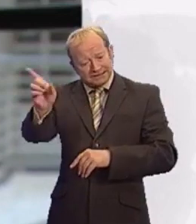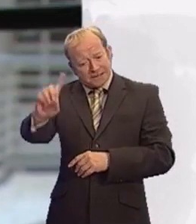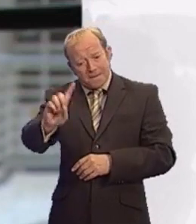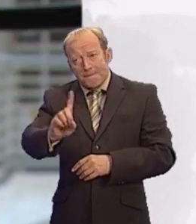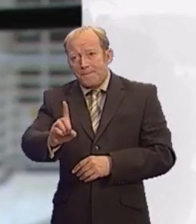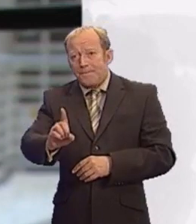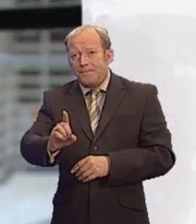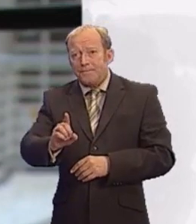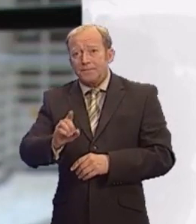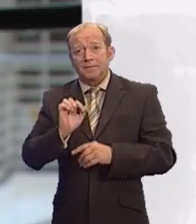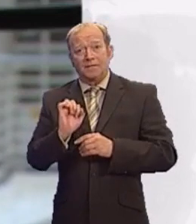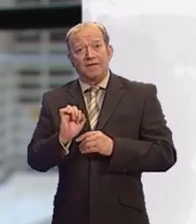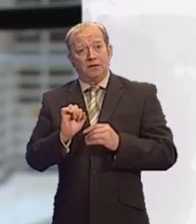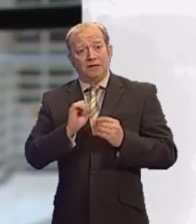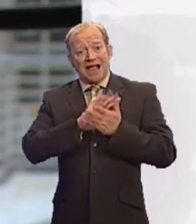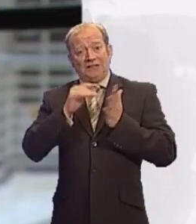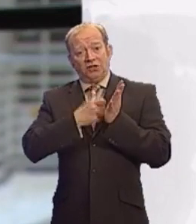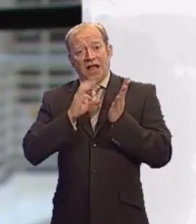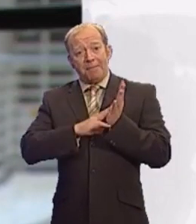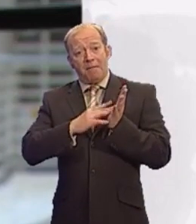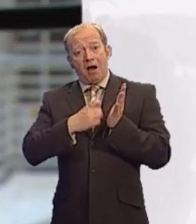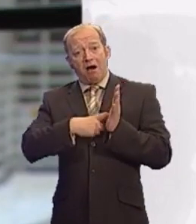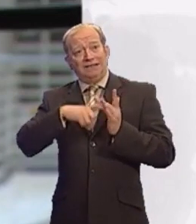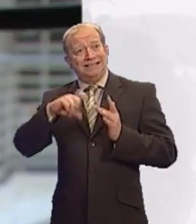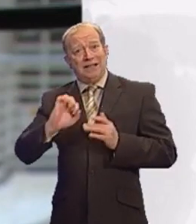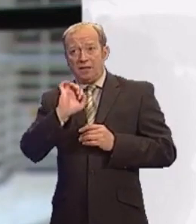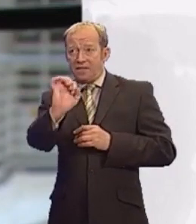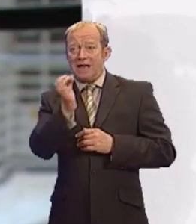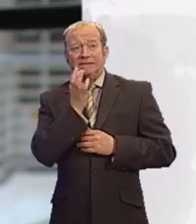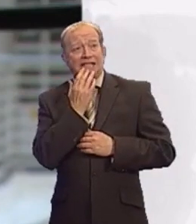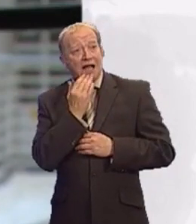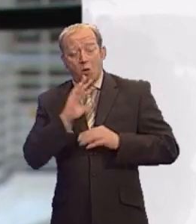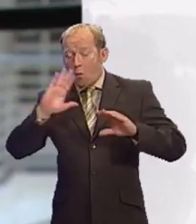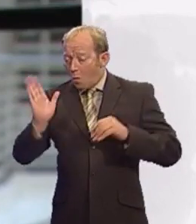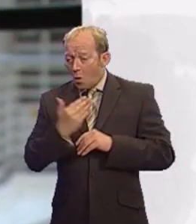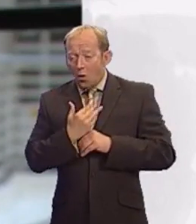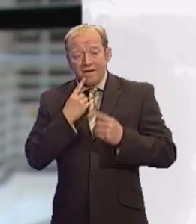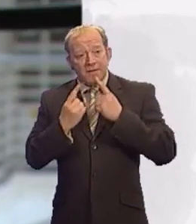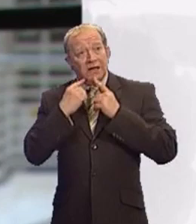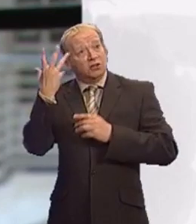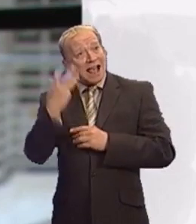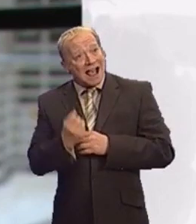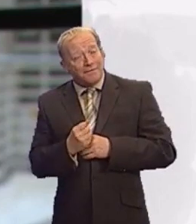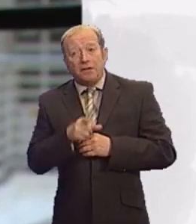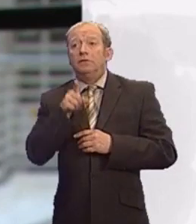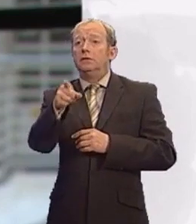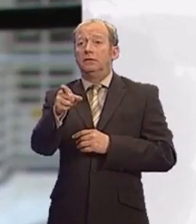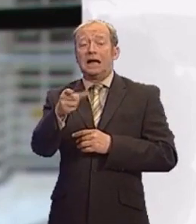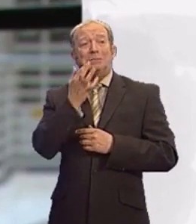wholly the revenue's mistake, they had everything that they needed to have and they've simply gone wrong,